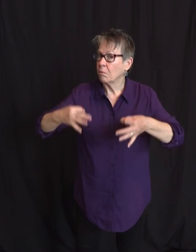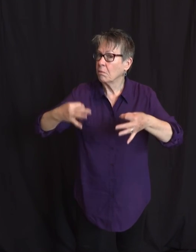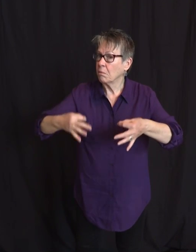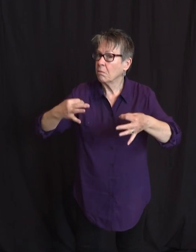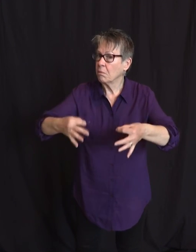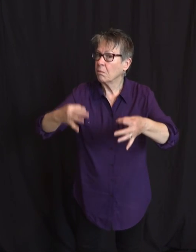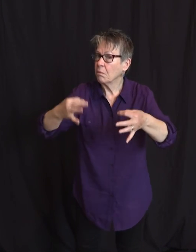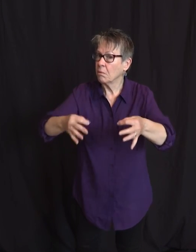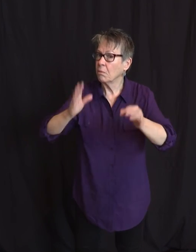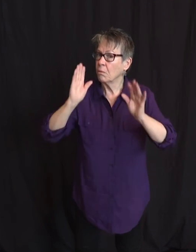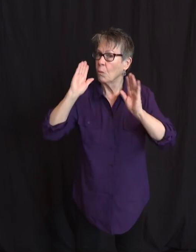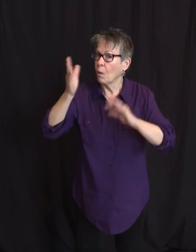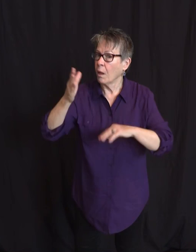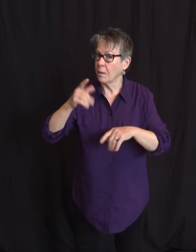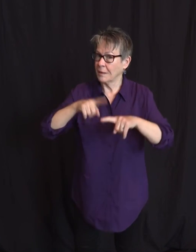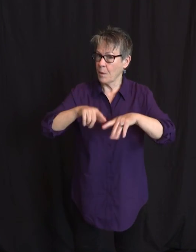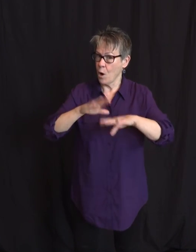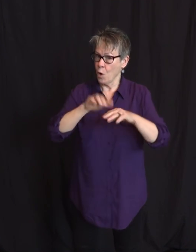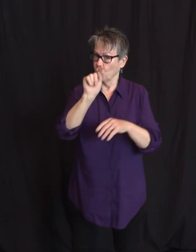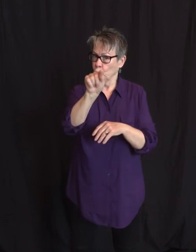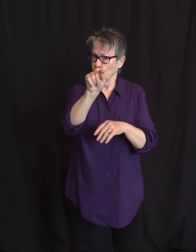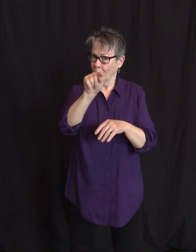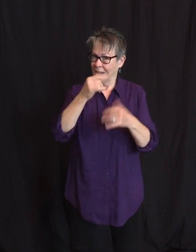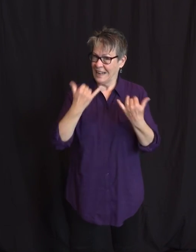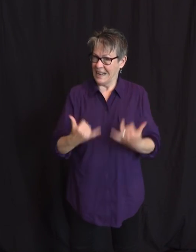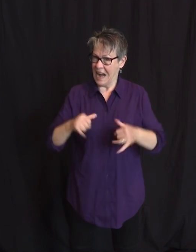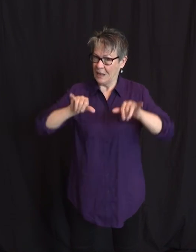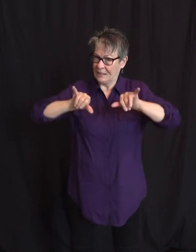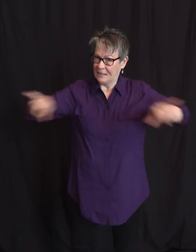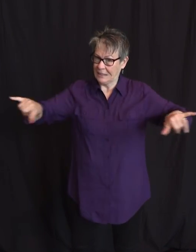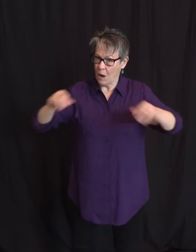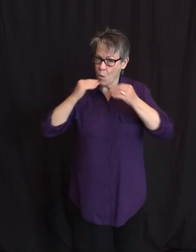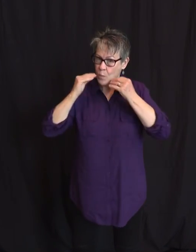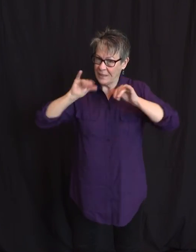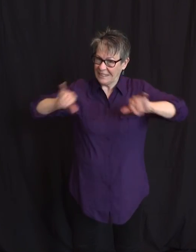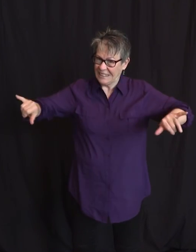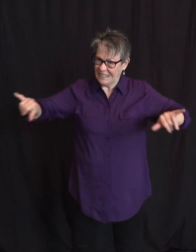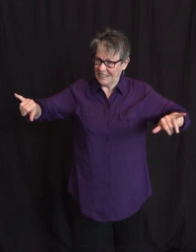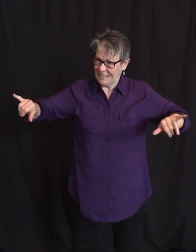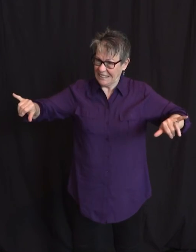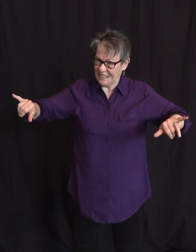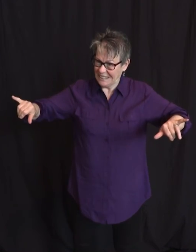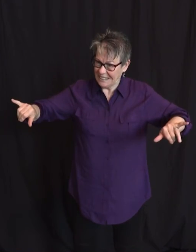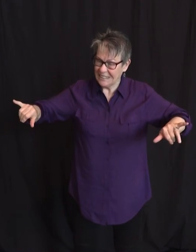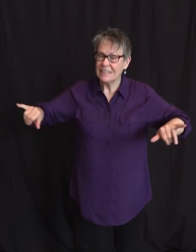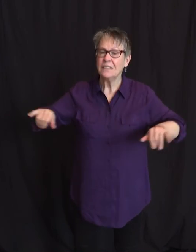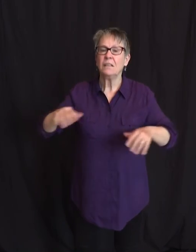So folks, thank you. Keep up the great work. God bless you all. We'll see you tomorrow.